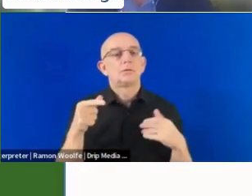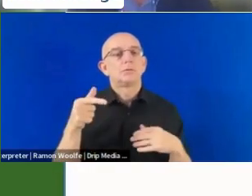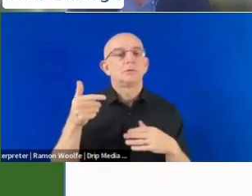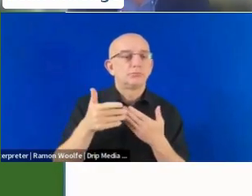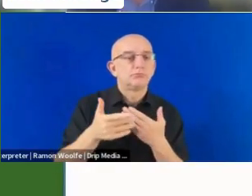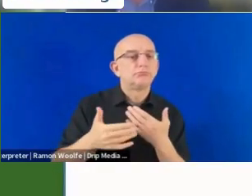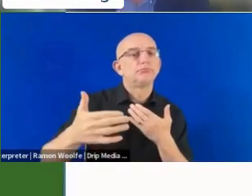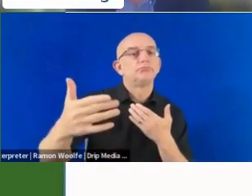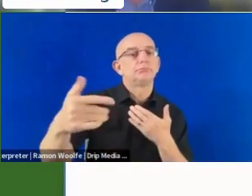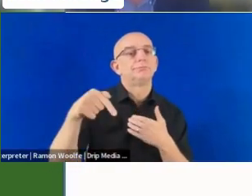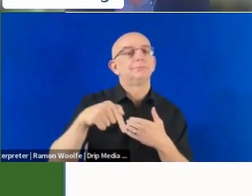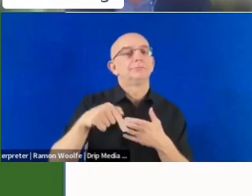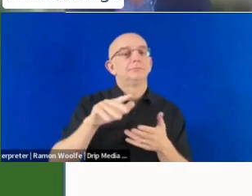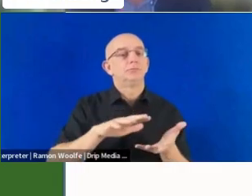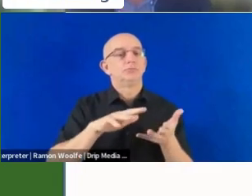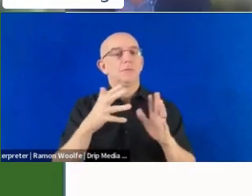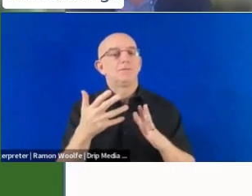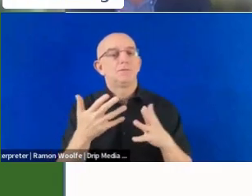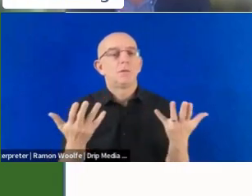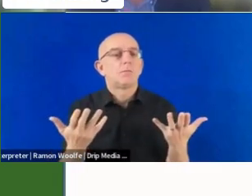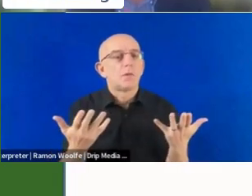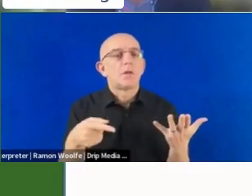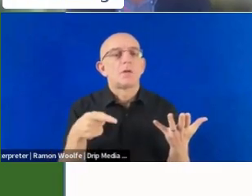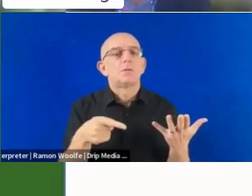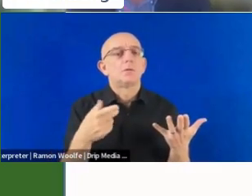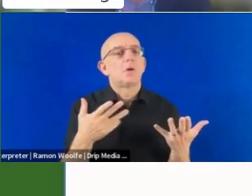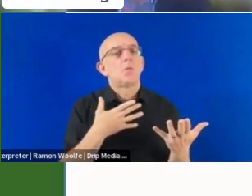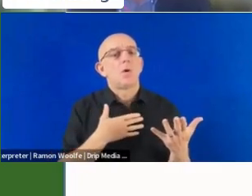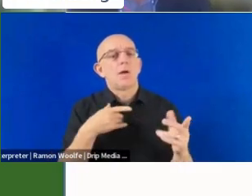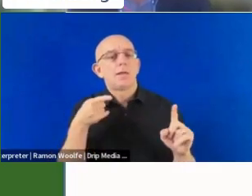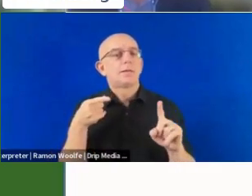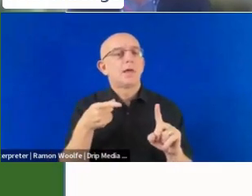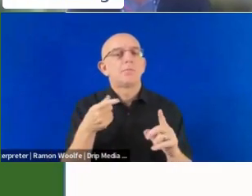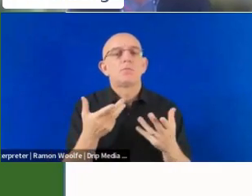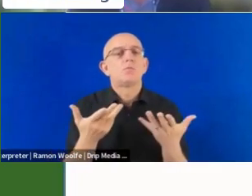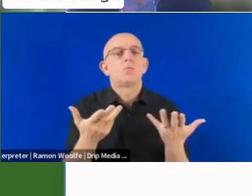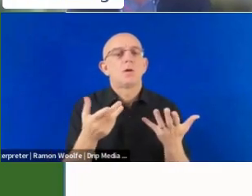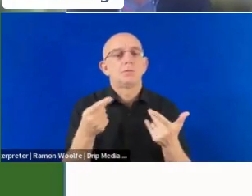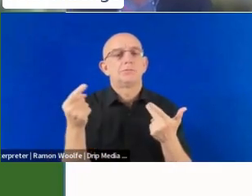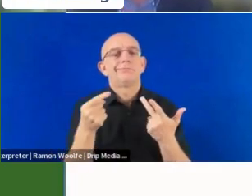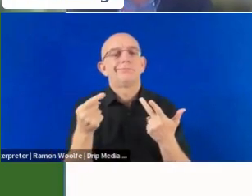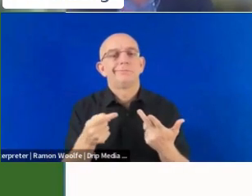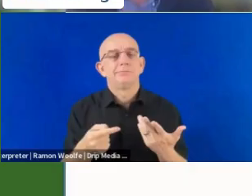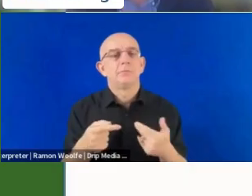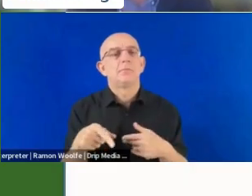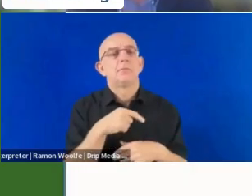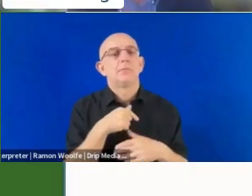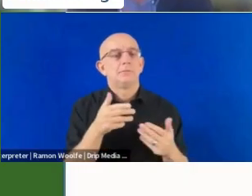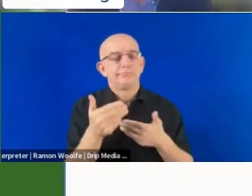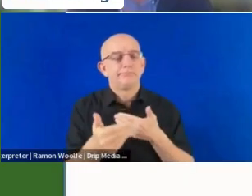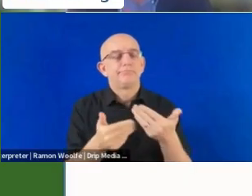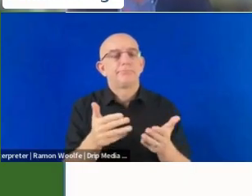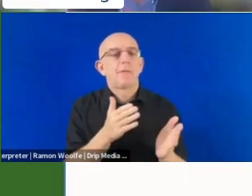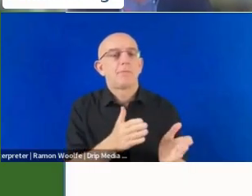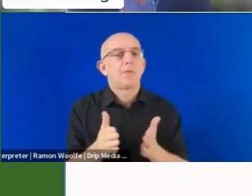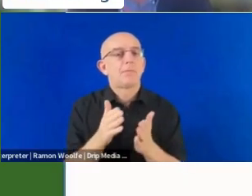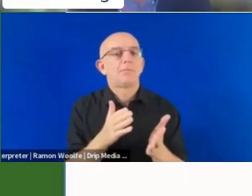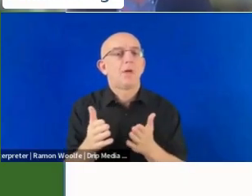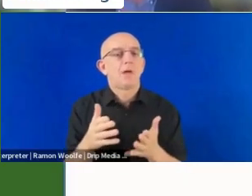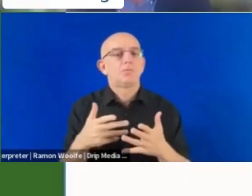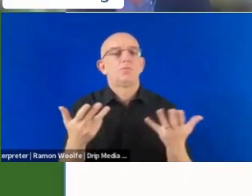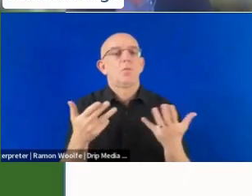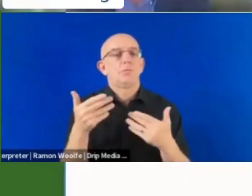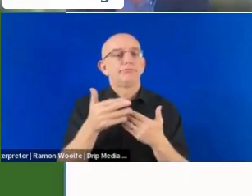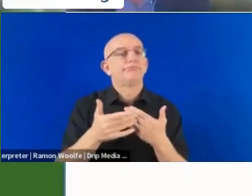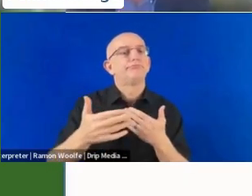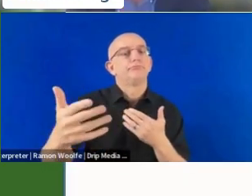What exactly is it that we are trying to do, and what's the plan for the future to increase the impact